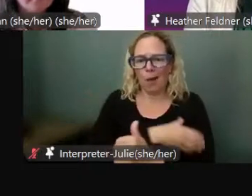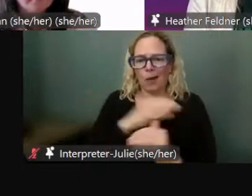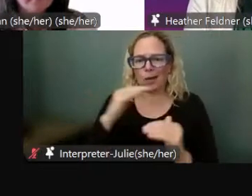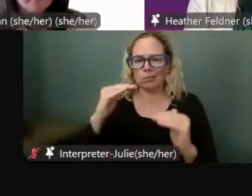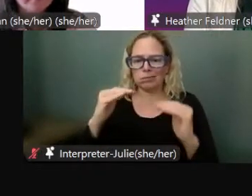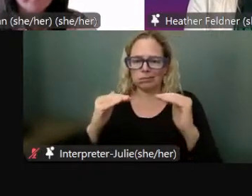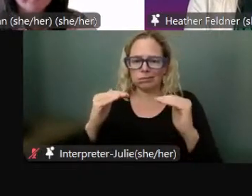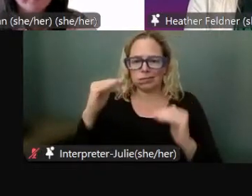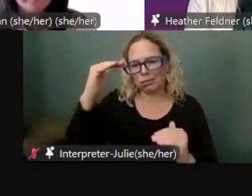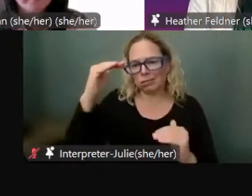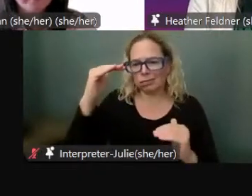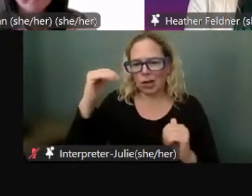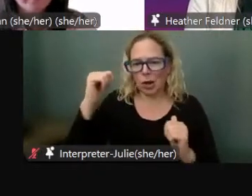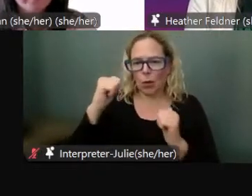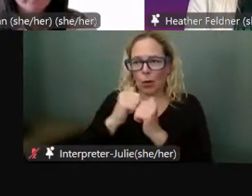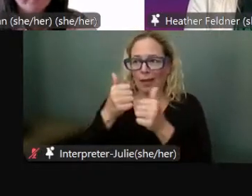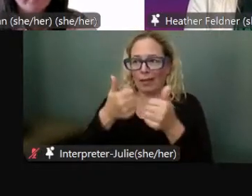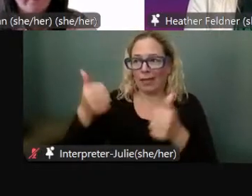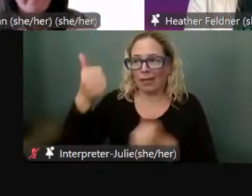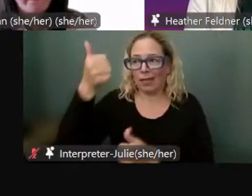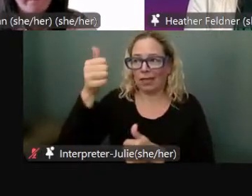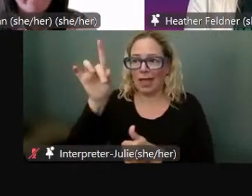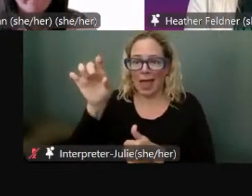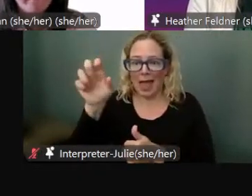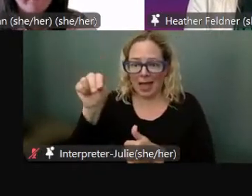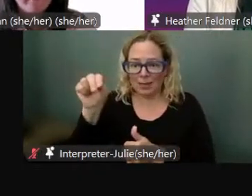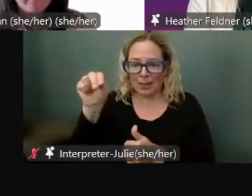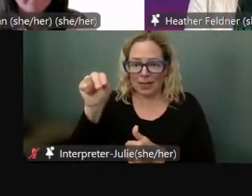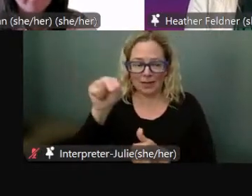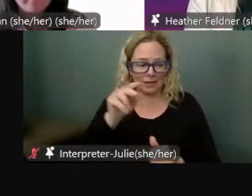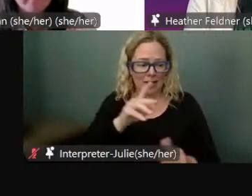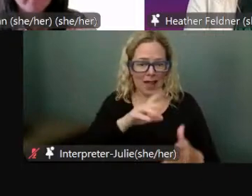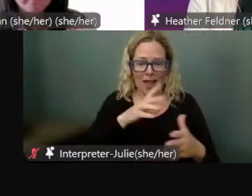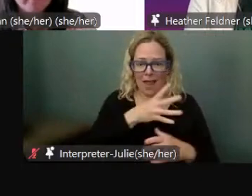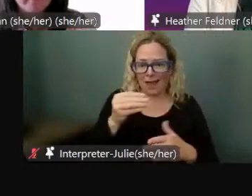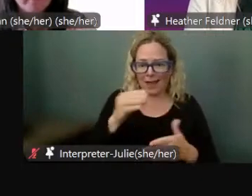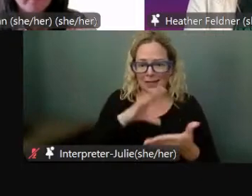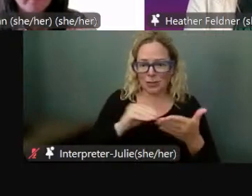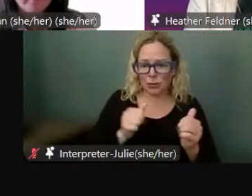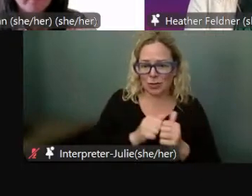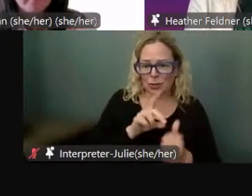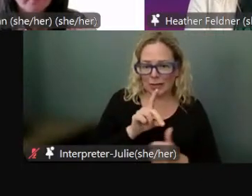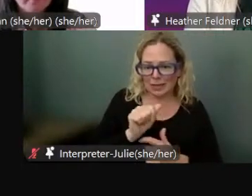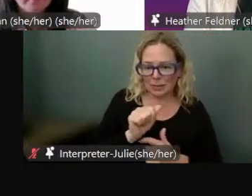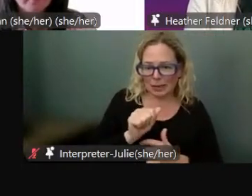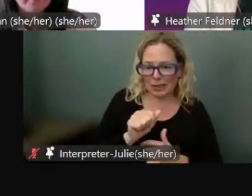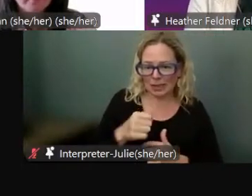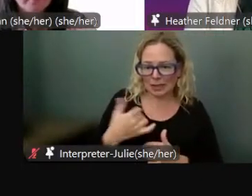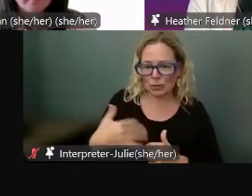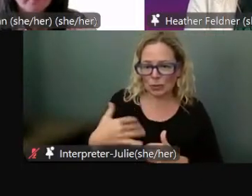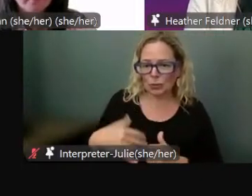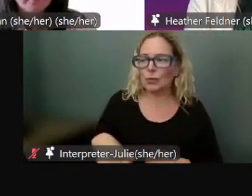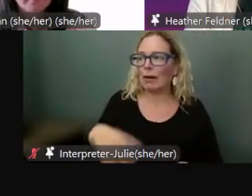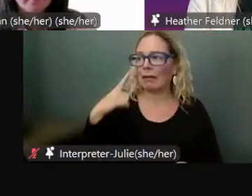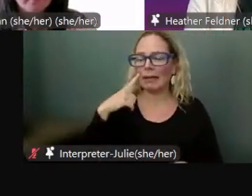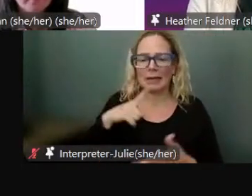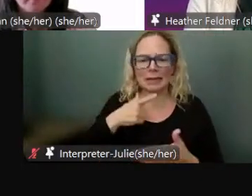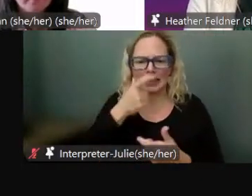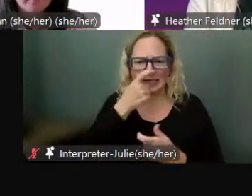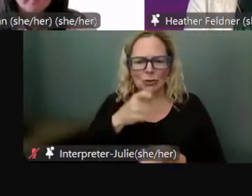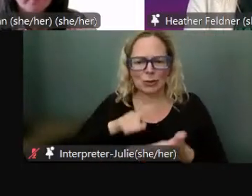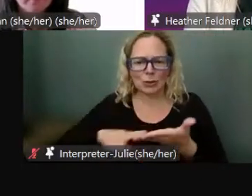is a brilliant idea for another potential research direction. But I want to turn to